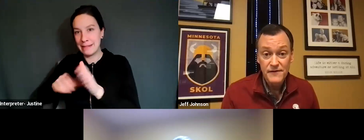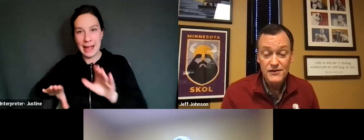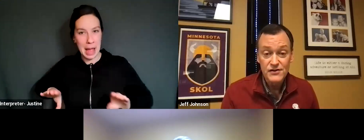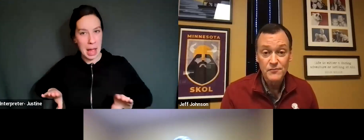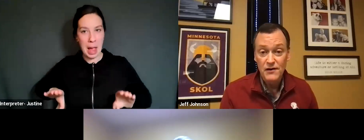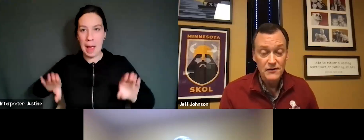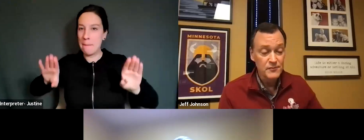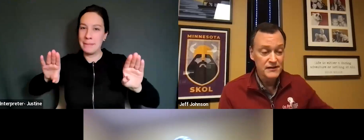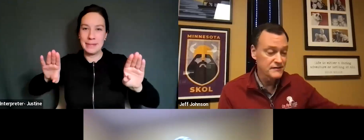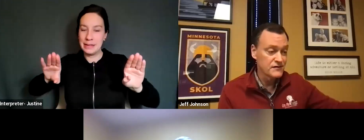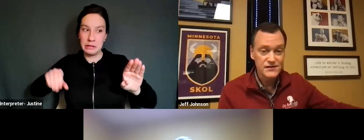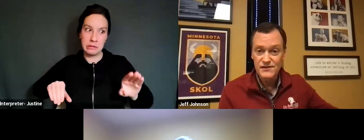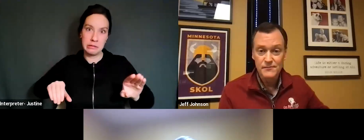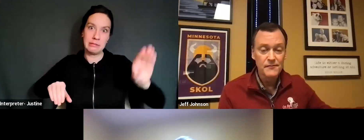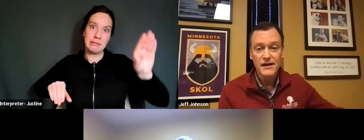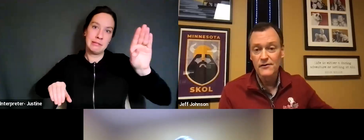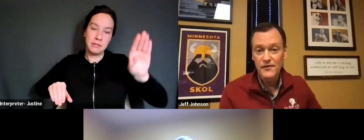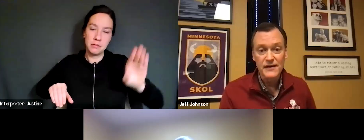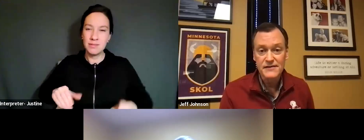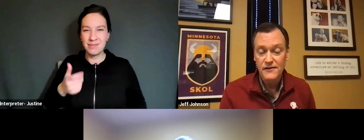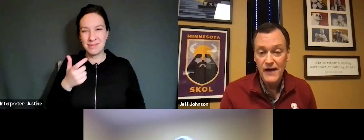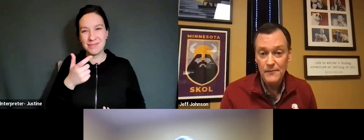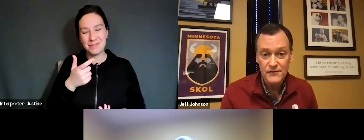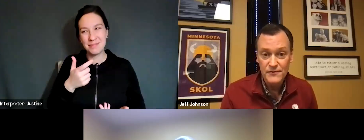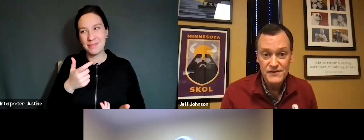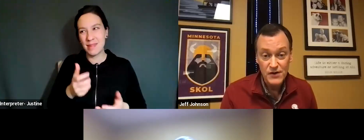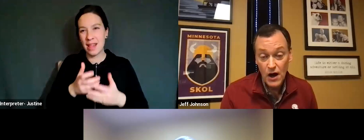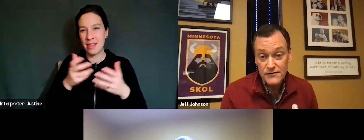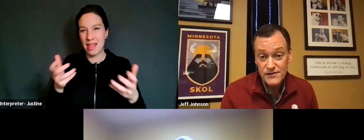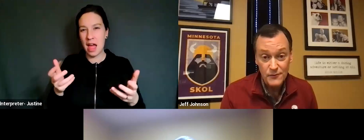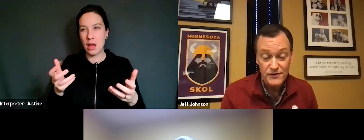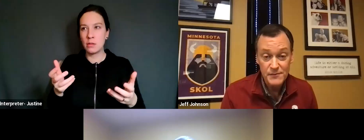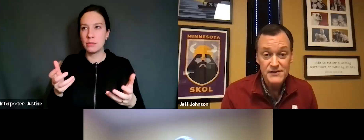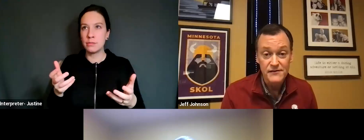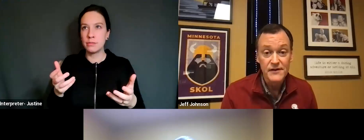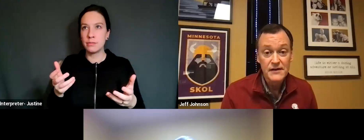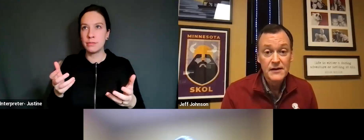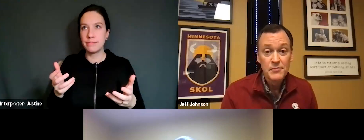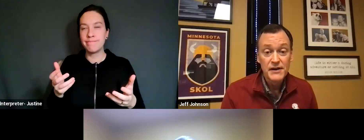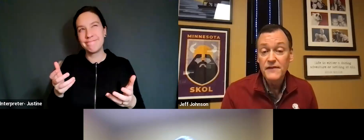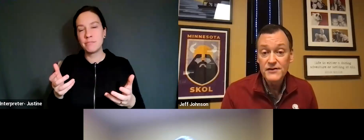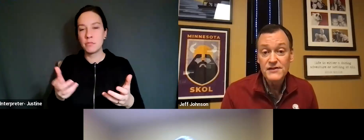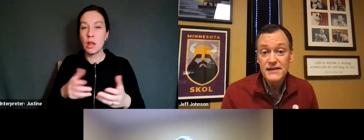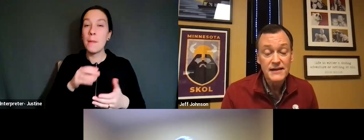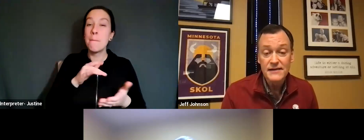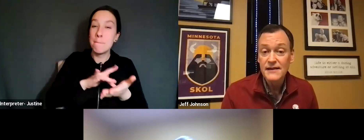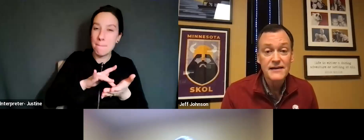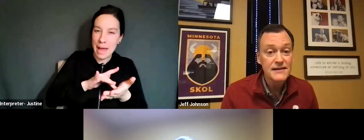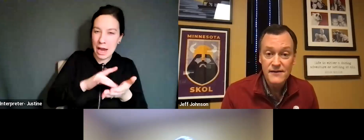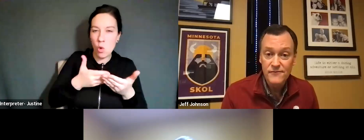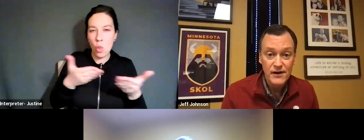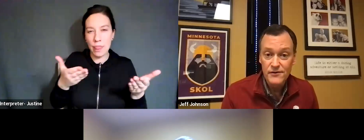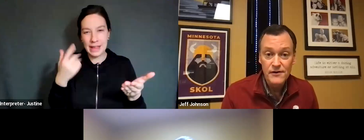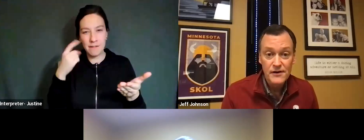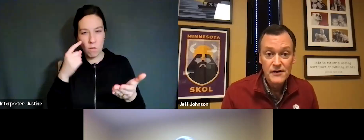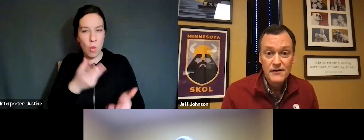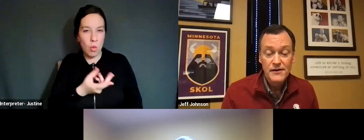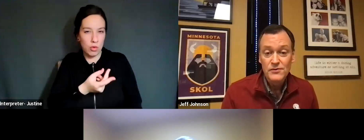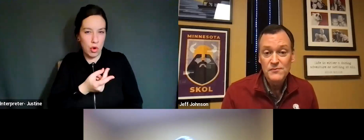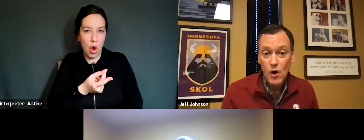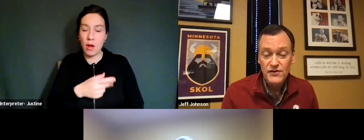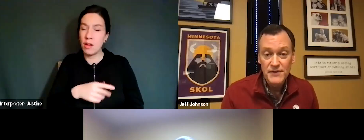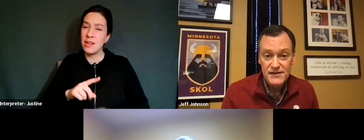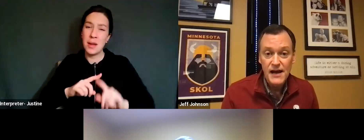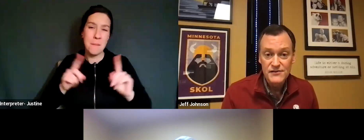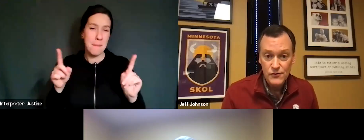because of inflation, partly because of just some medical things that have happened with some dogs that were expensive. But inflation is hitting us like it is every other, you